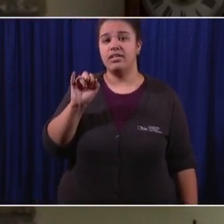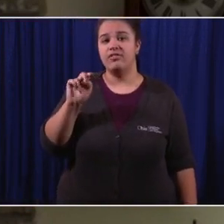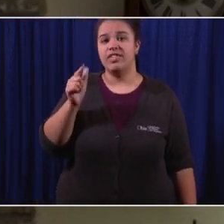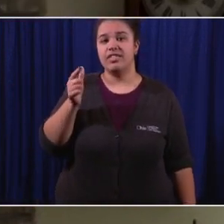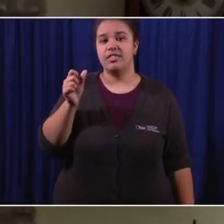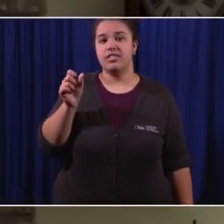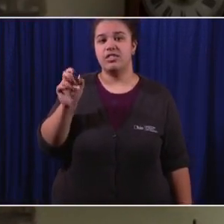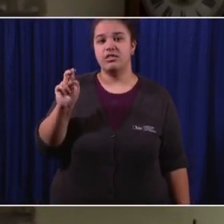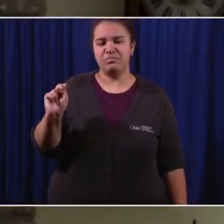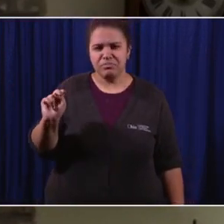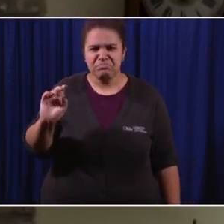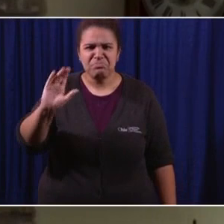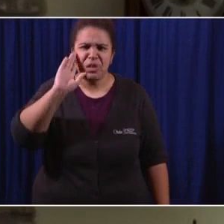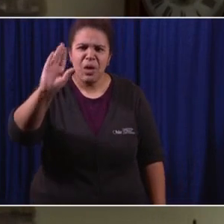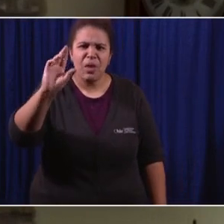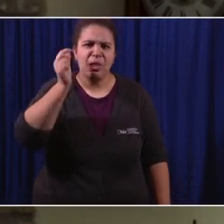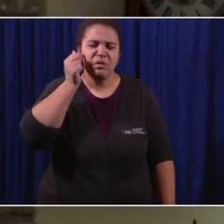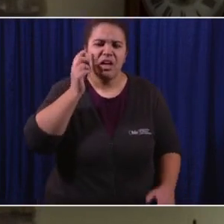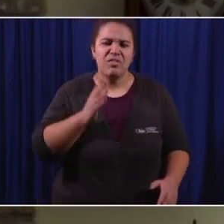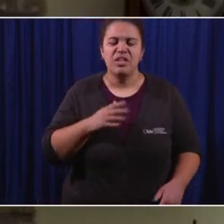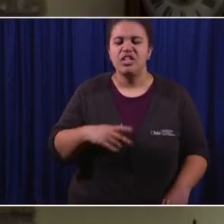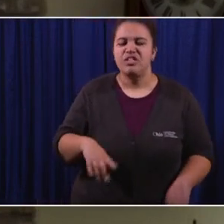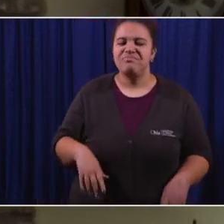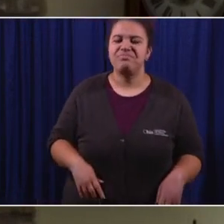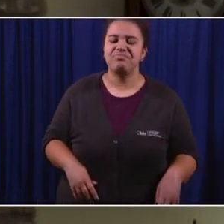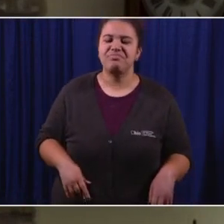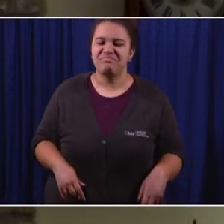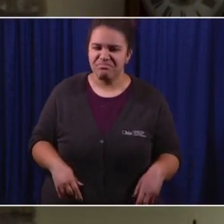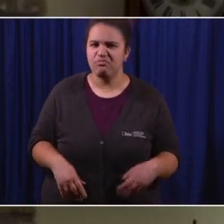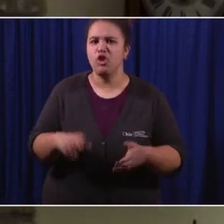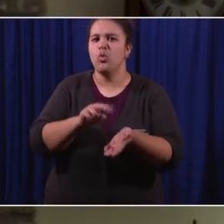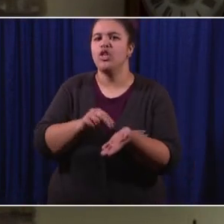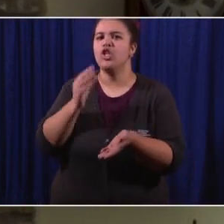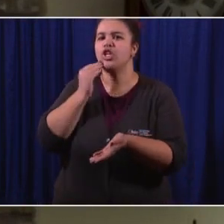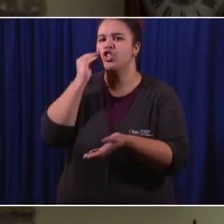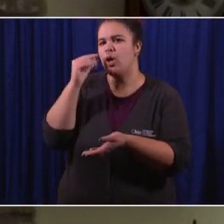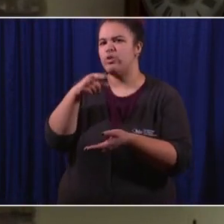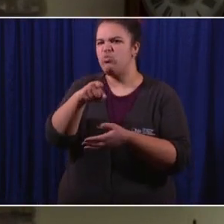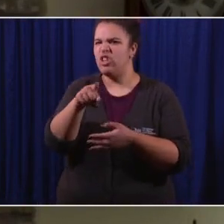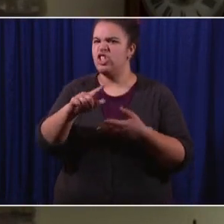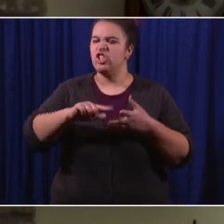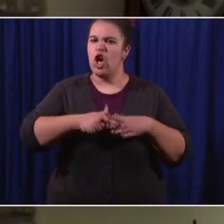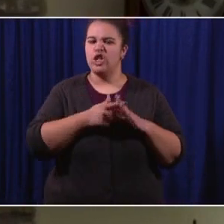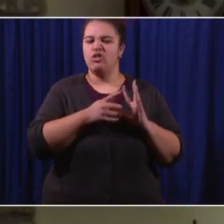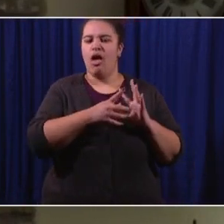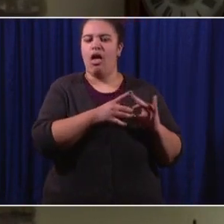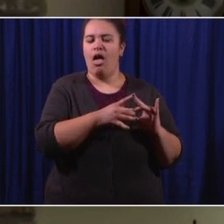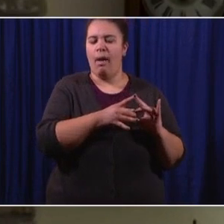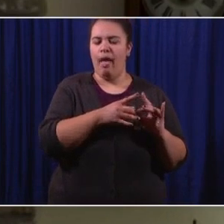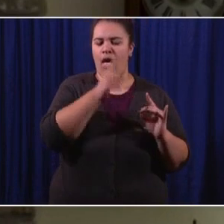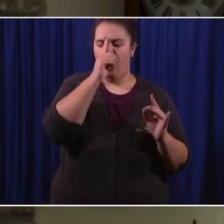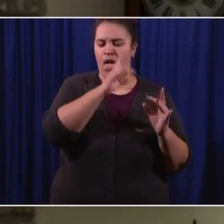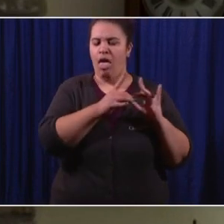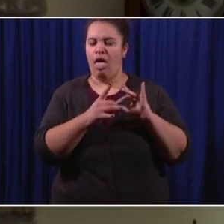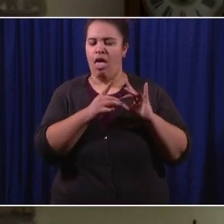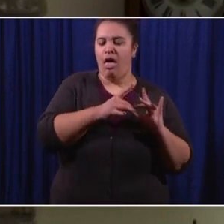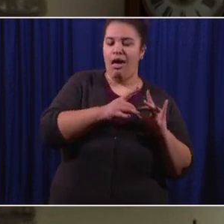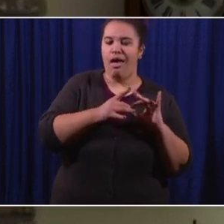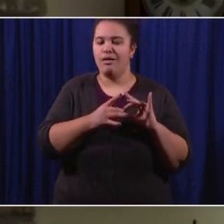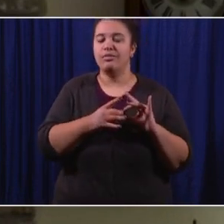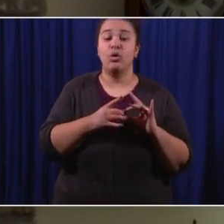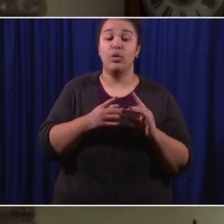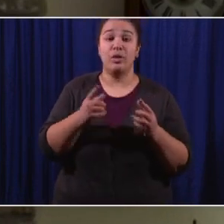Hey, Governor, you kind of alluded to this talking about nursing homes, but with colder weather coming, what other conversations are you having with your team on